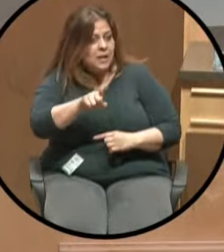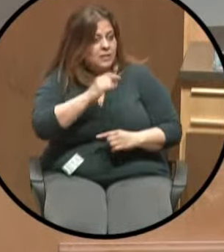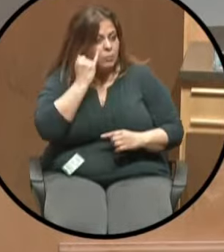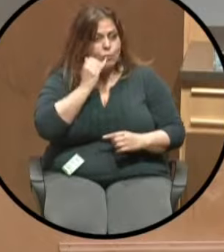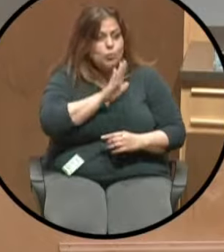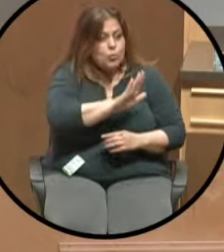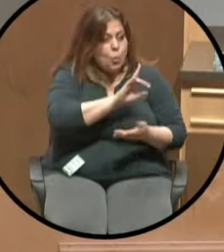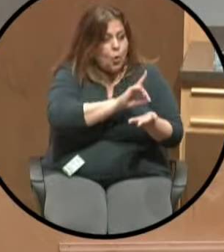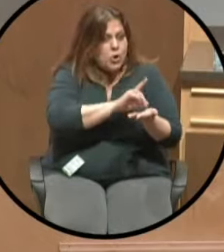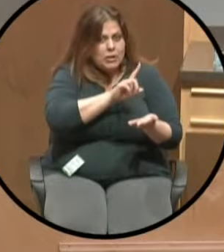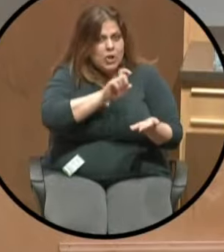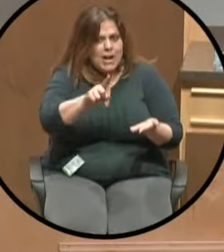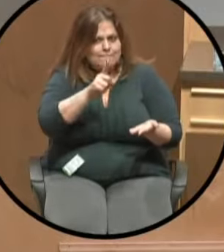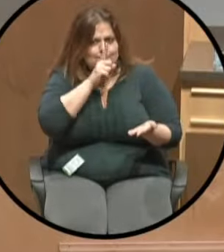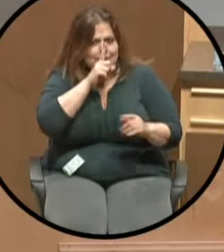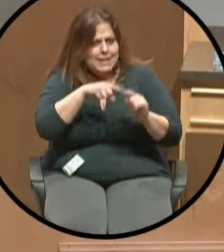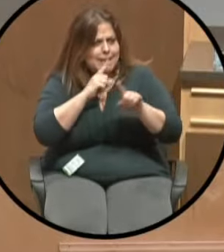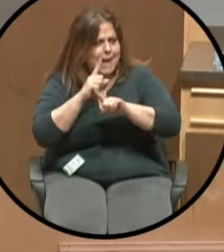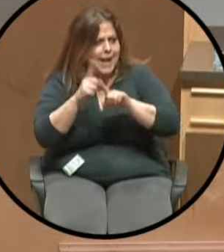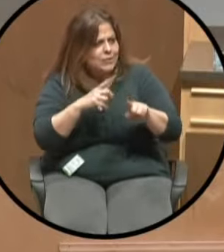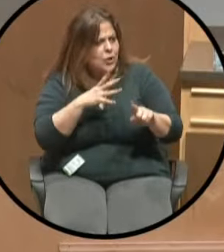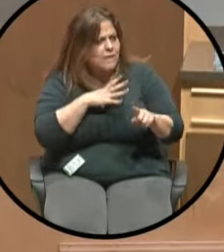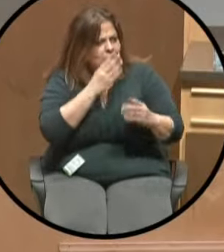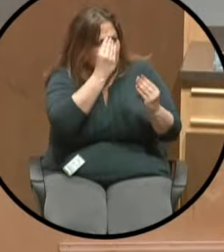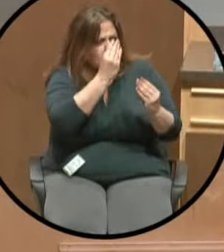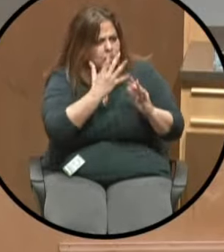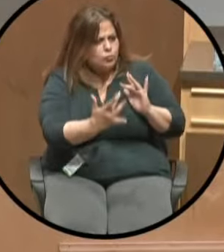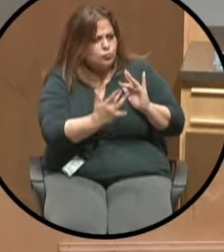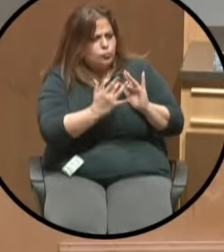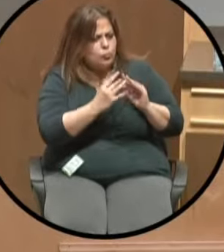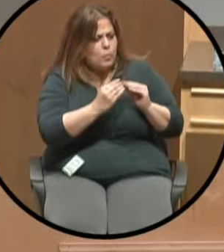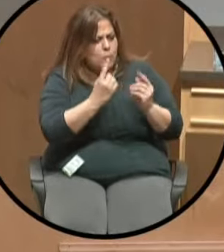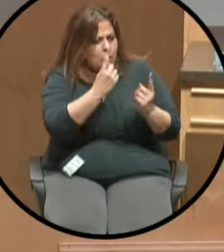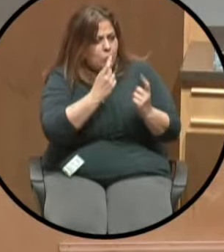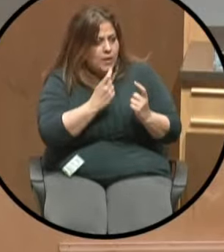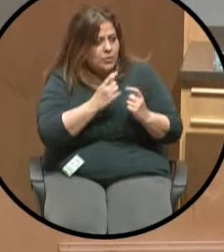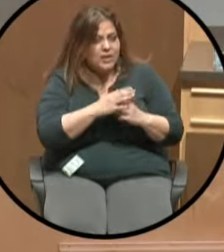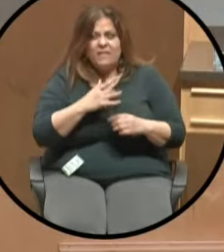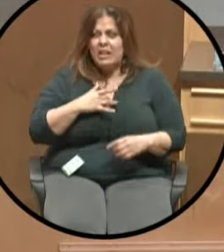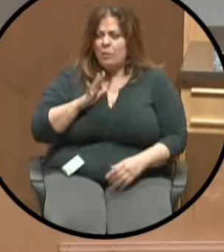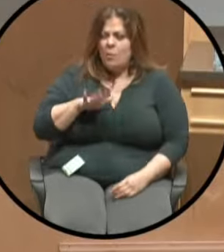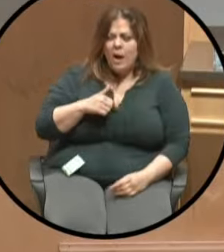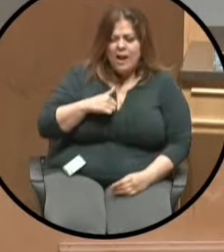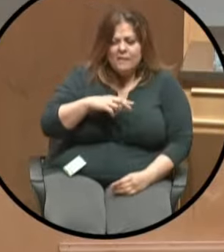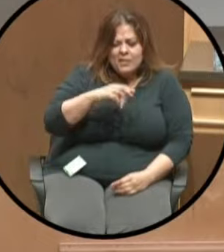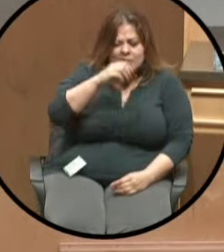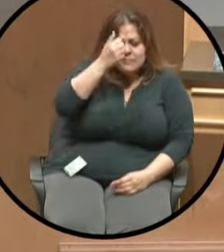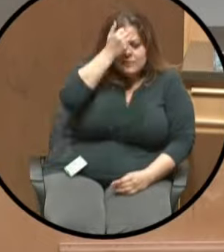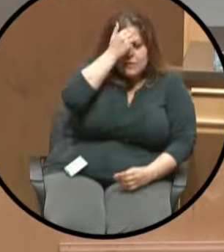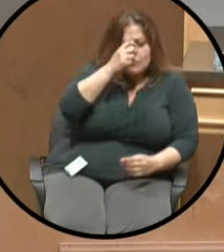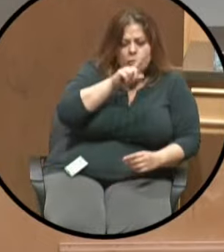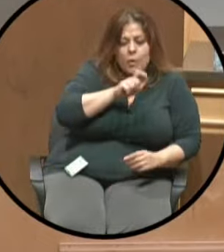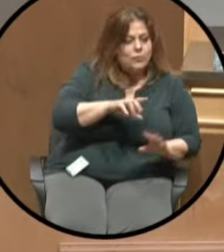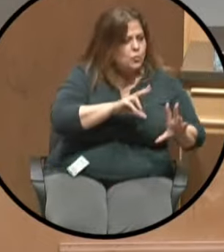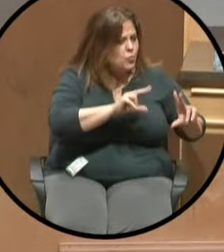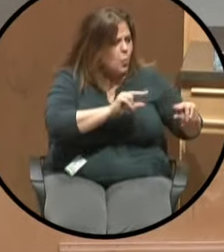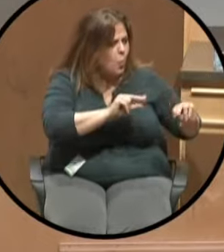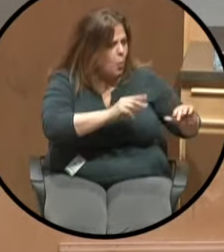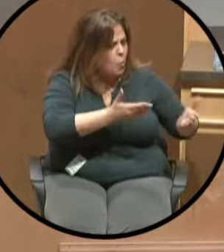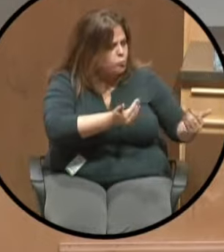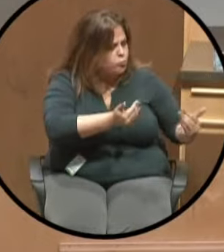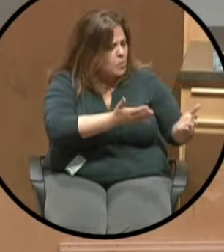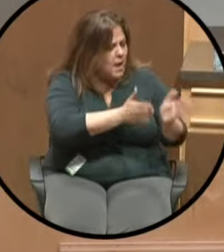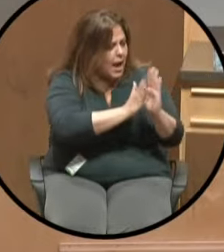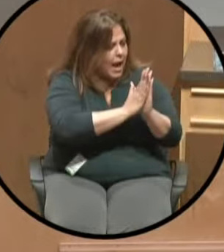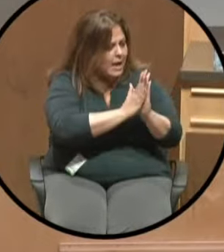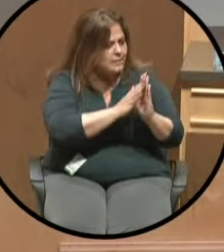keep asking. Reach out to the school, send more questions in. There is no dumb question. Don't be hesitant. Find out information